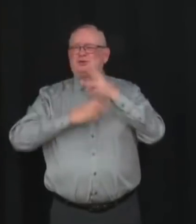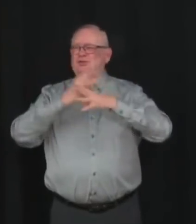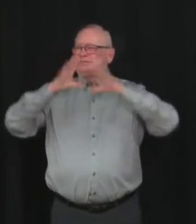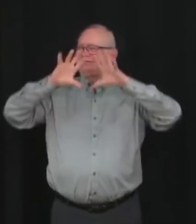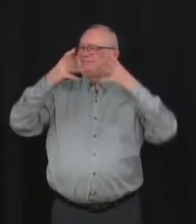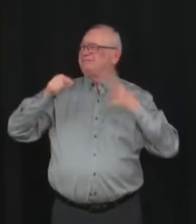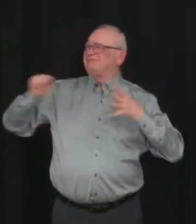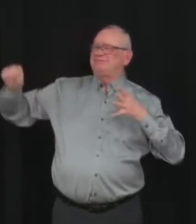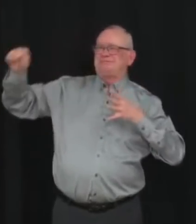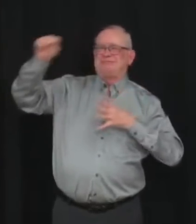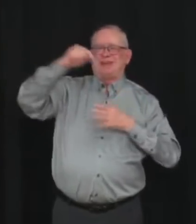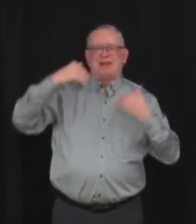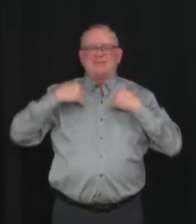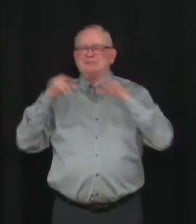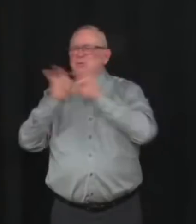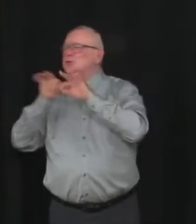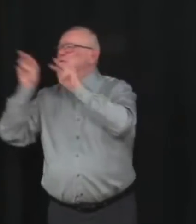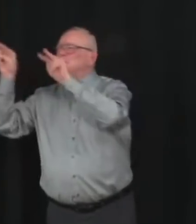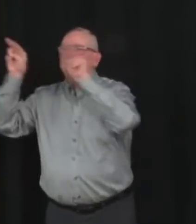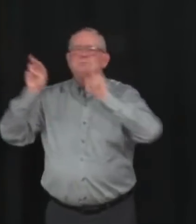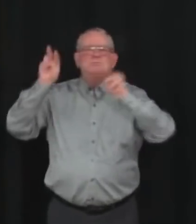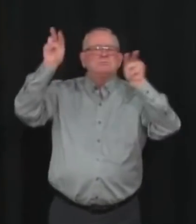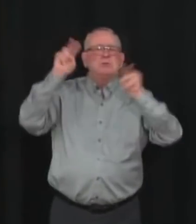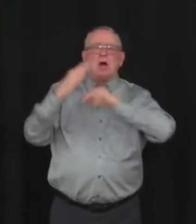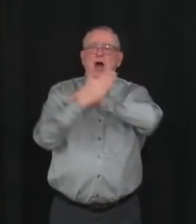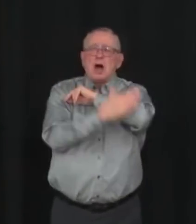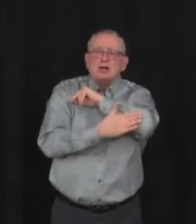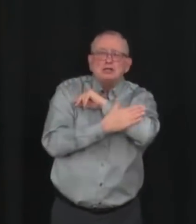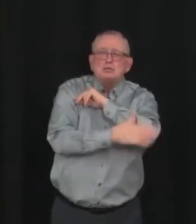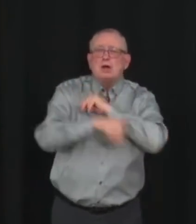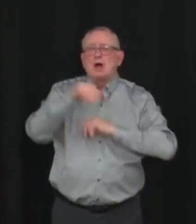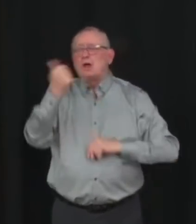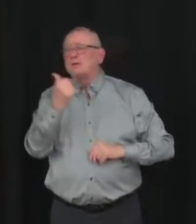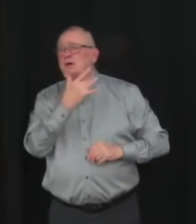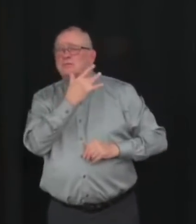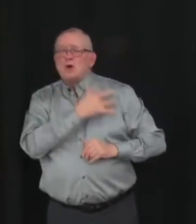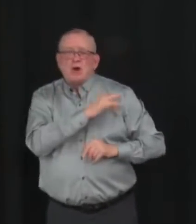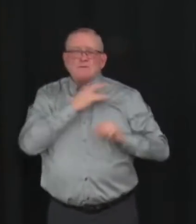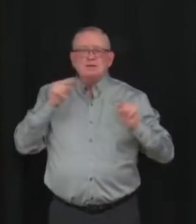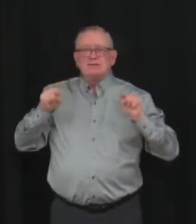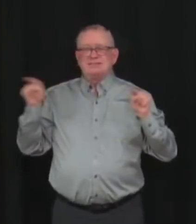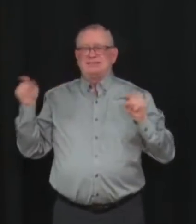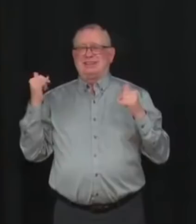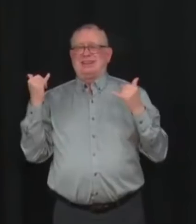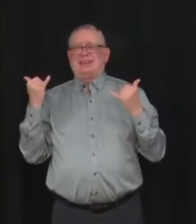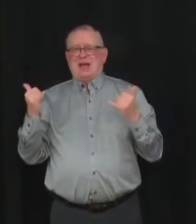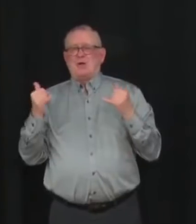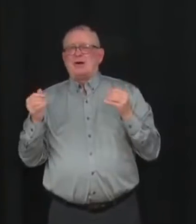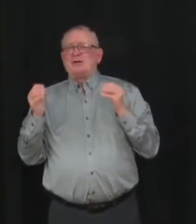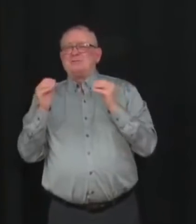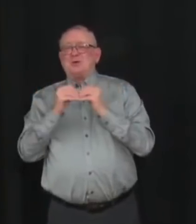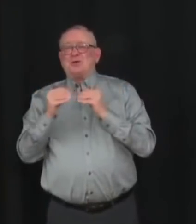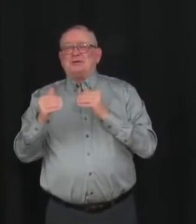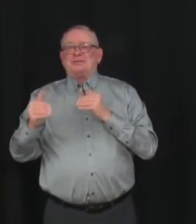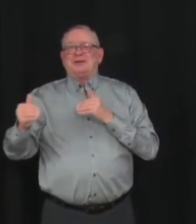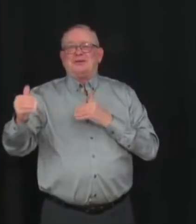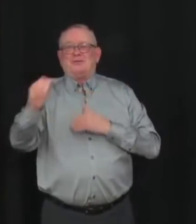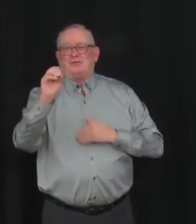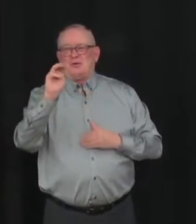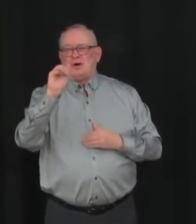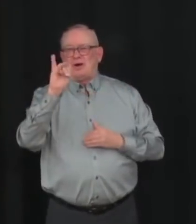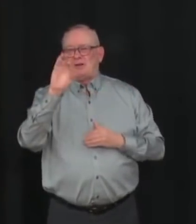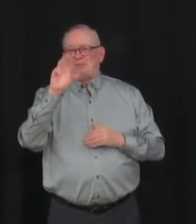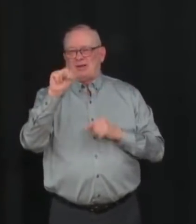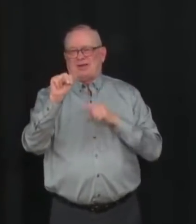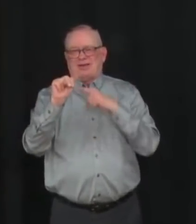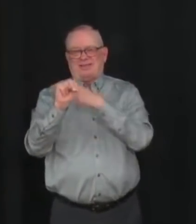provinces are experiencing the Omicron variant in several weeks ahead of us. as we adjust our testing approach, it is